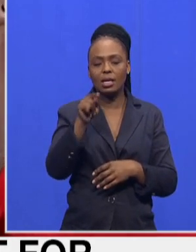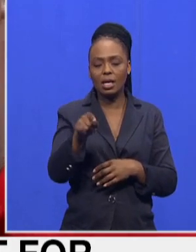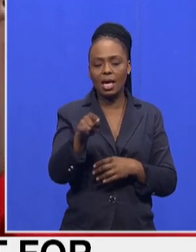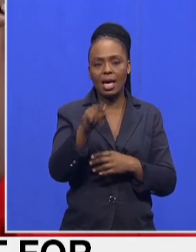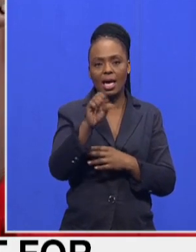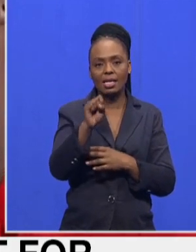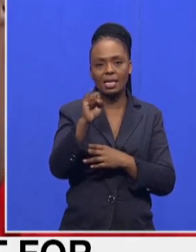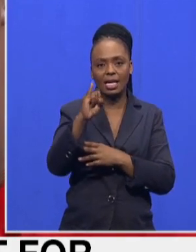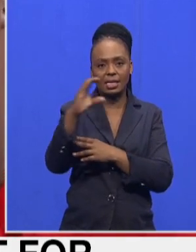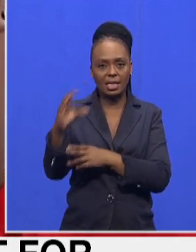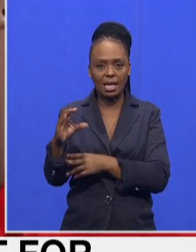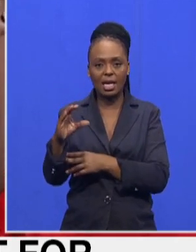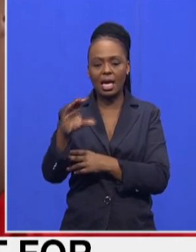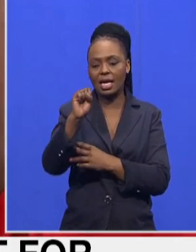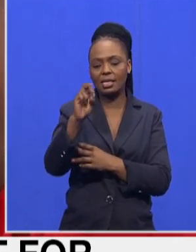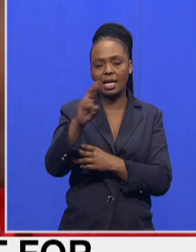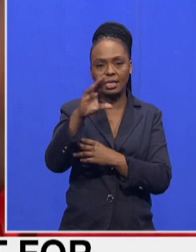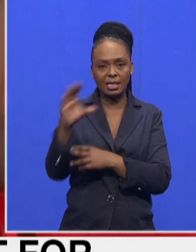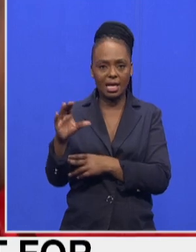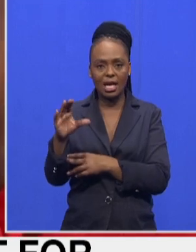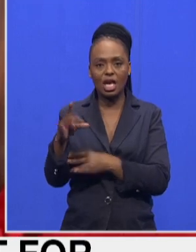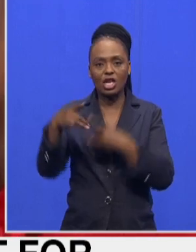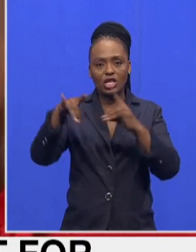free to email